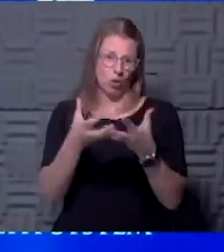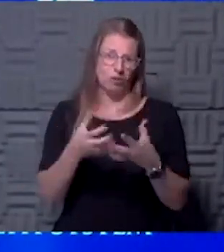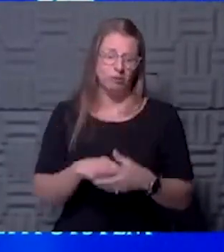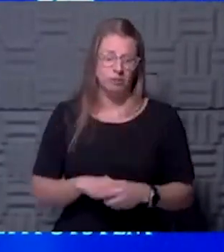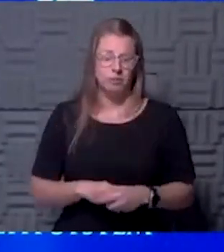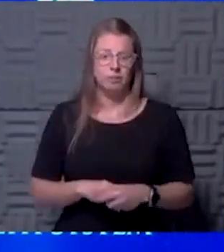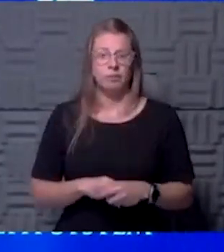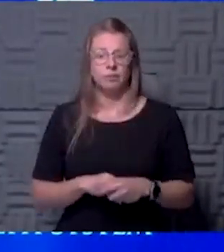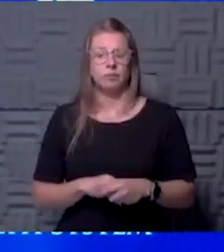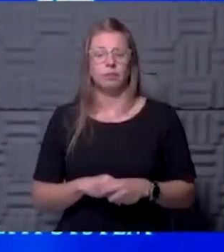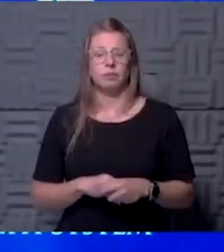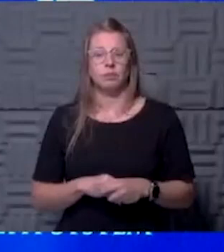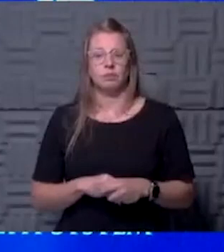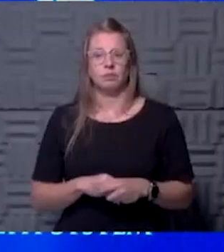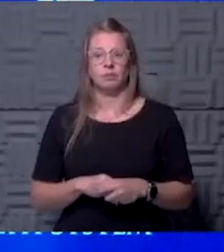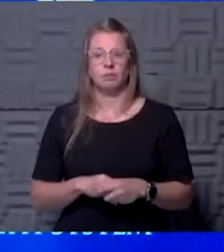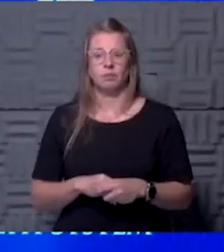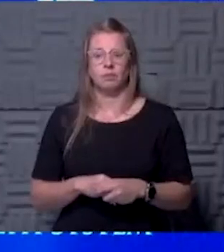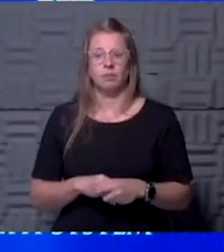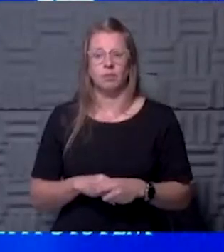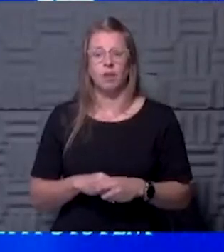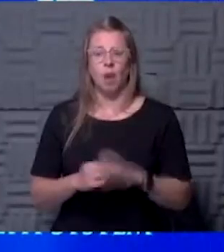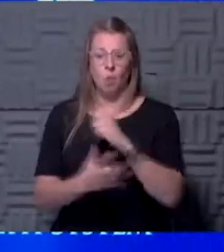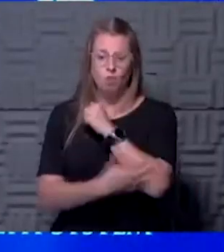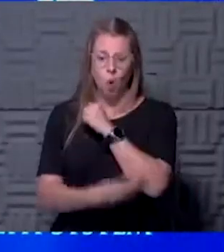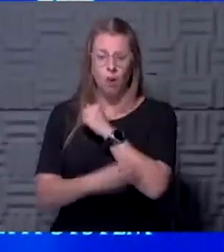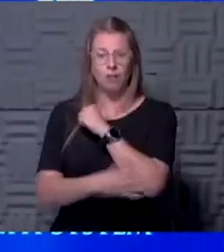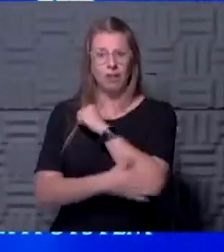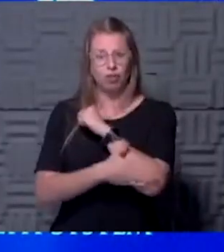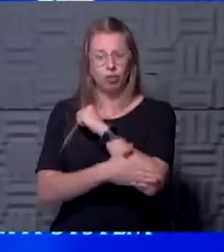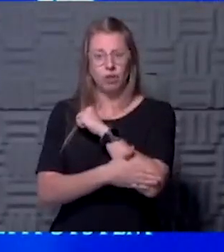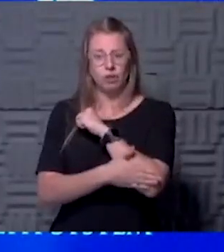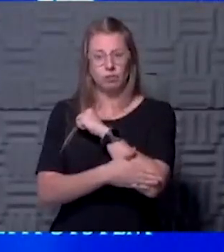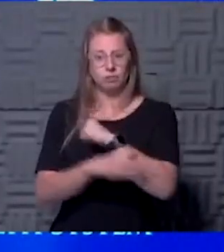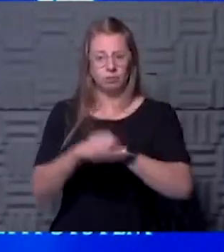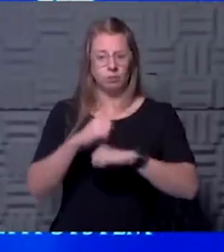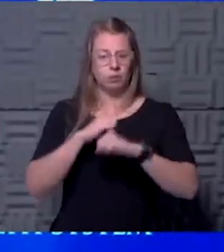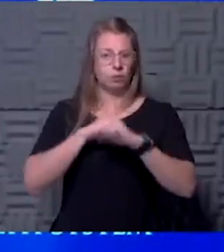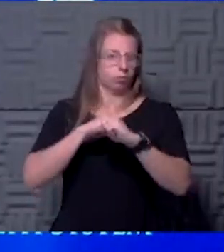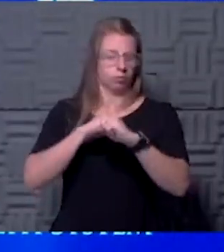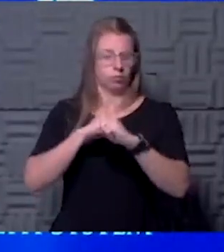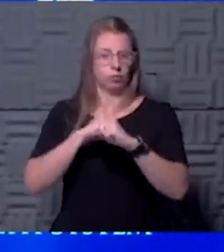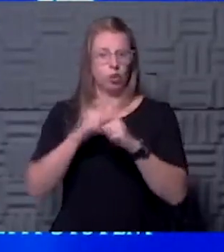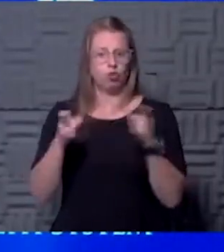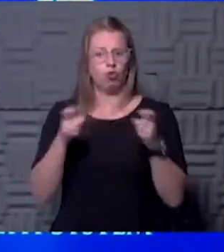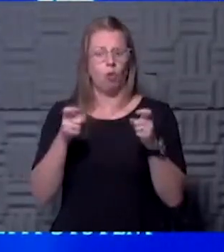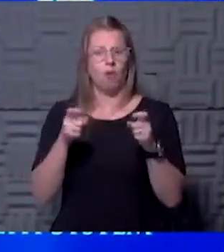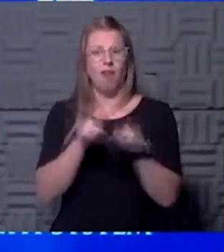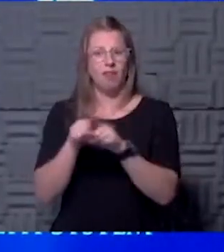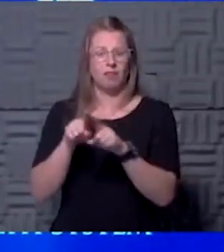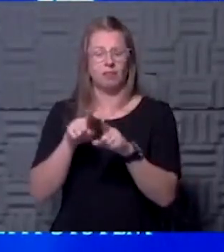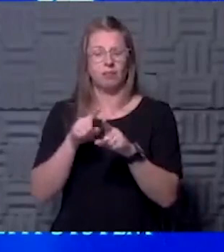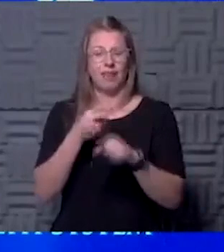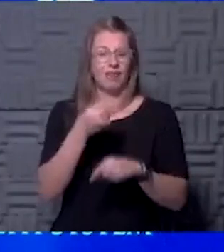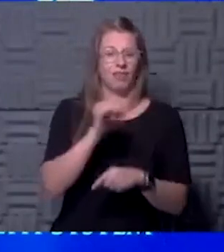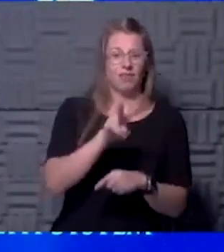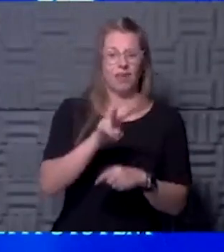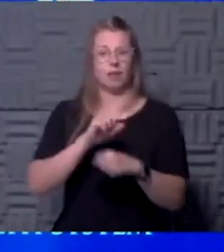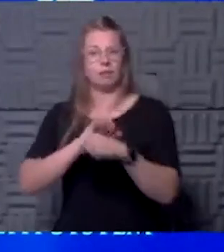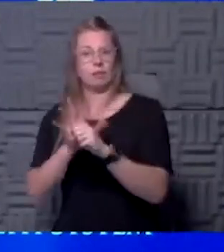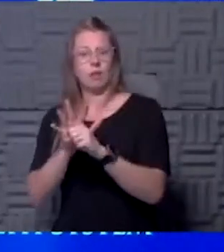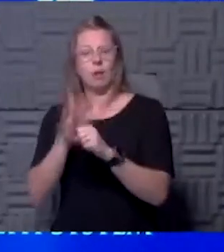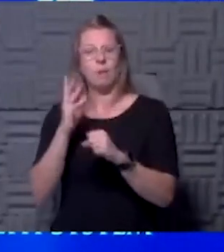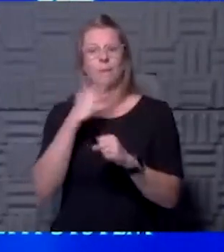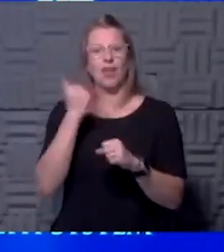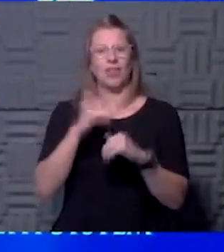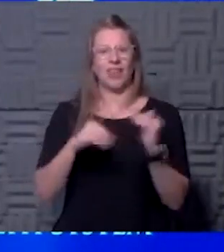areas. She said very poor countries have been able to control the outbreak of HIV and now even coronavirus better than we have.